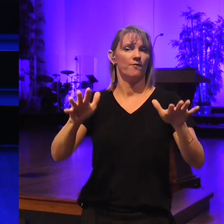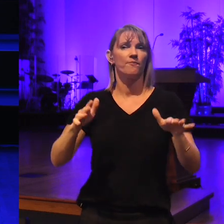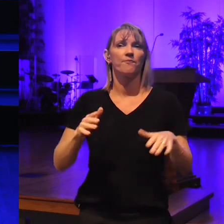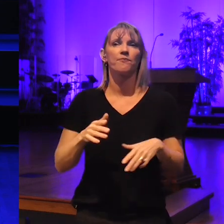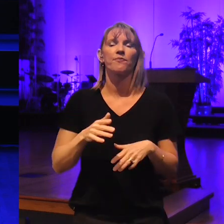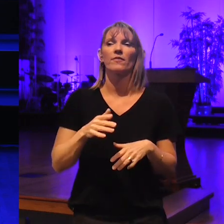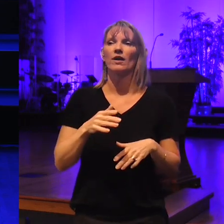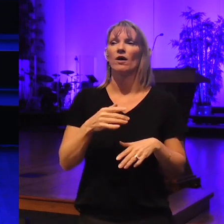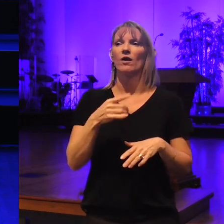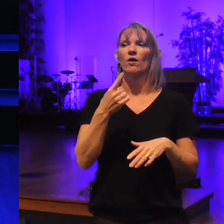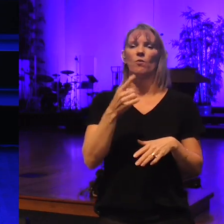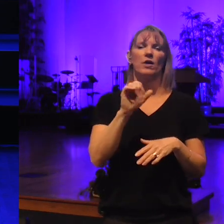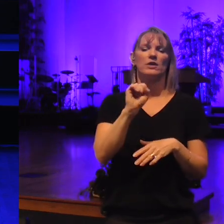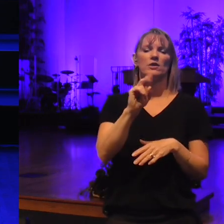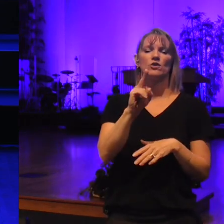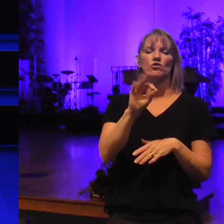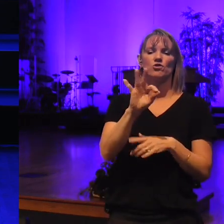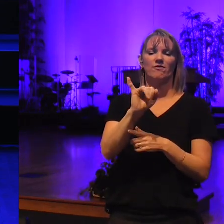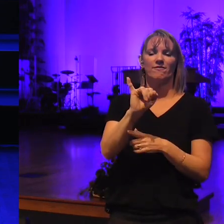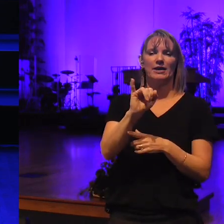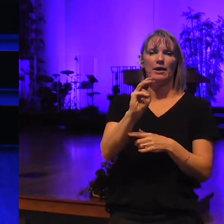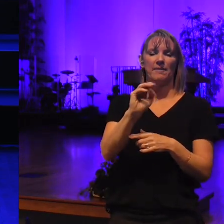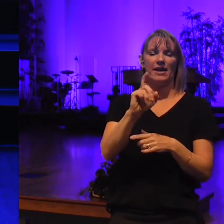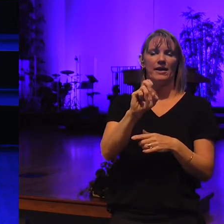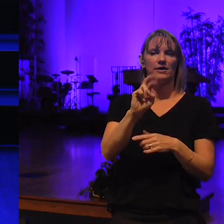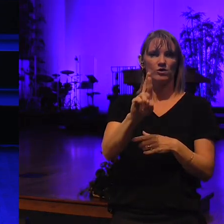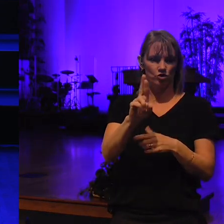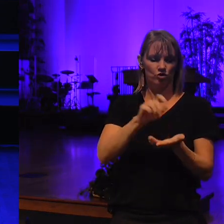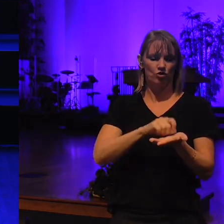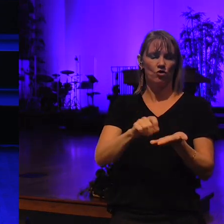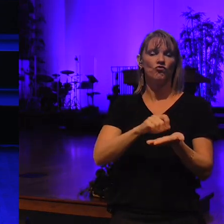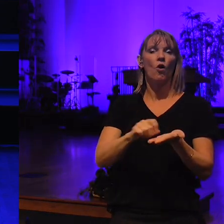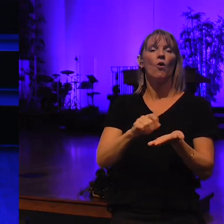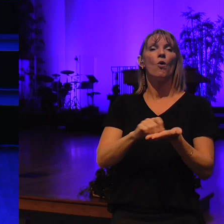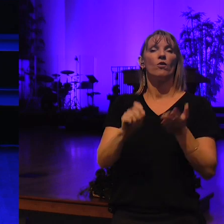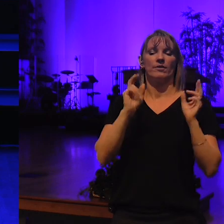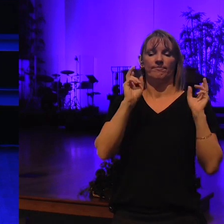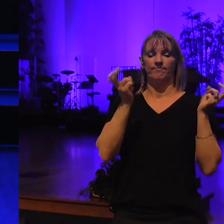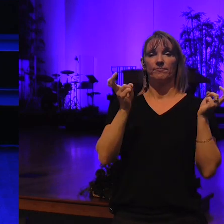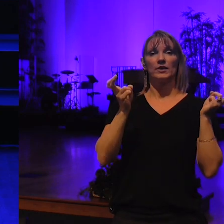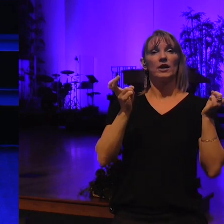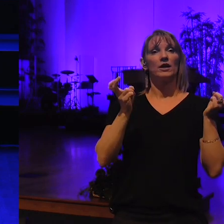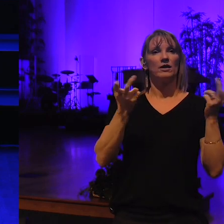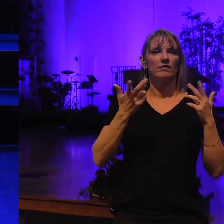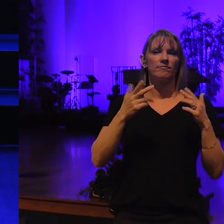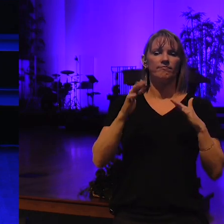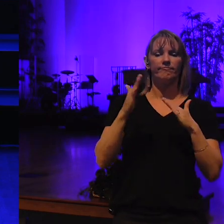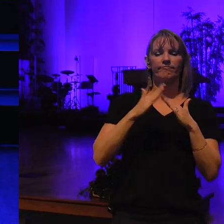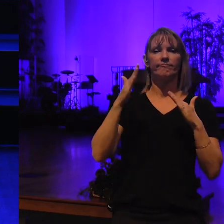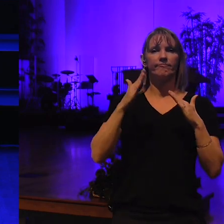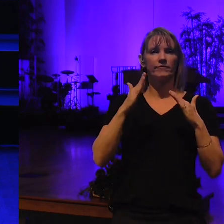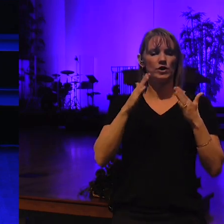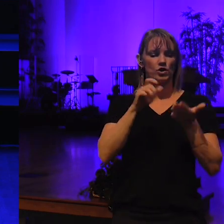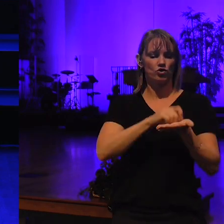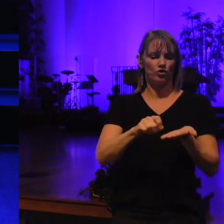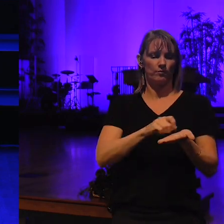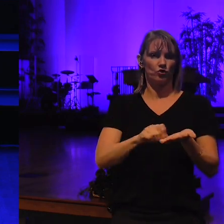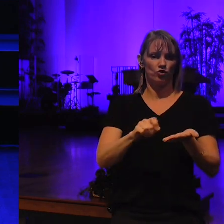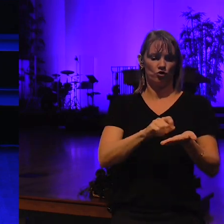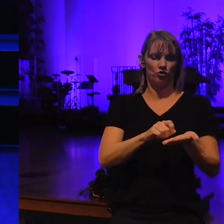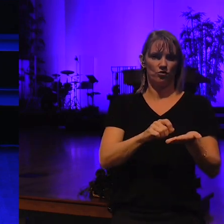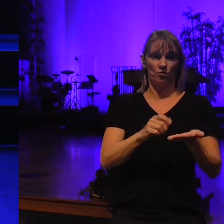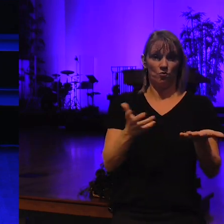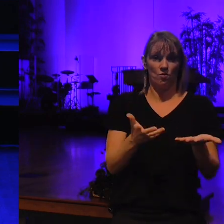was Hazrat Khan, the great Sufi master, that he wrote that the greatest scripture ever written has